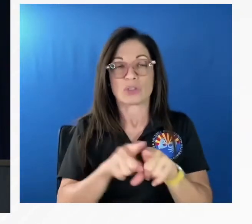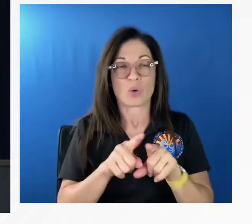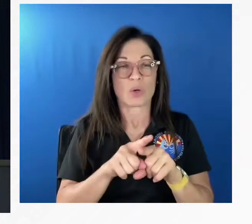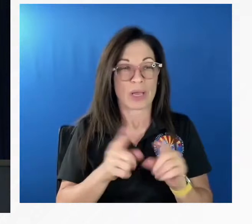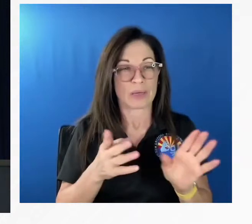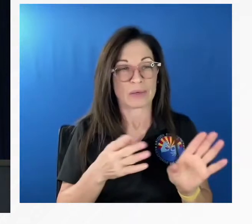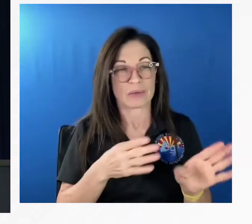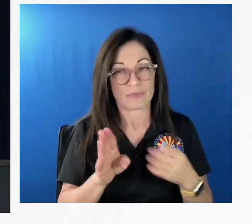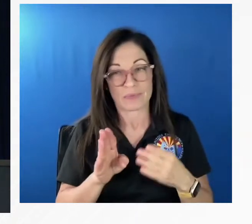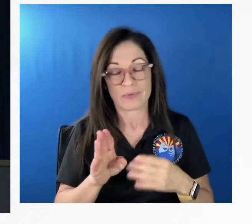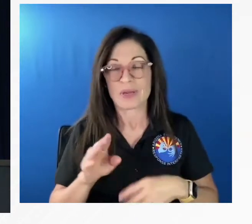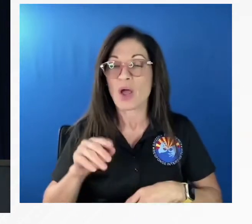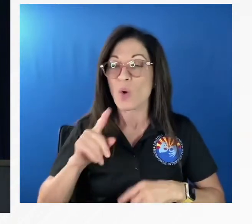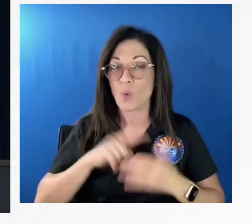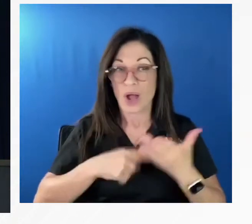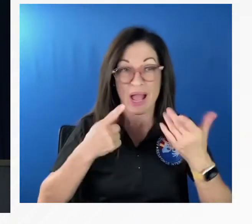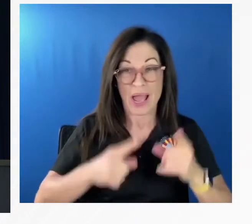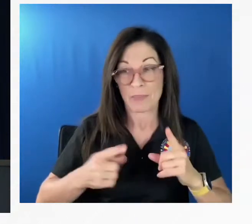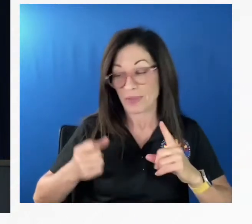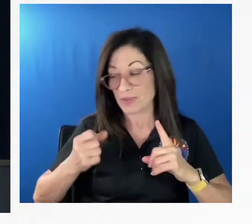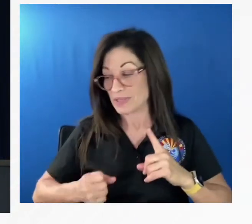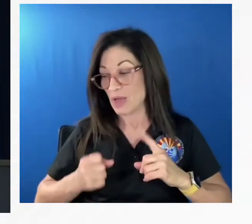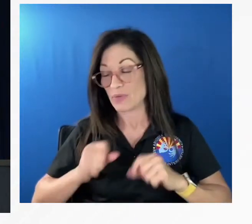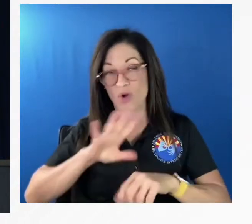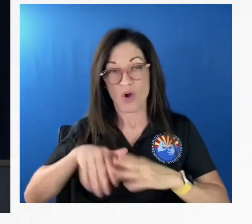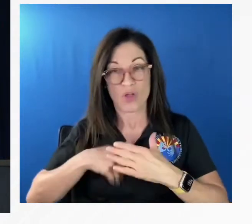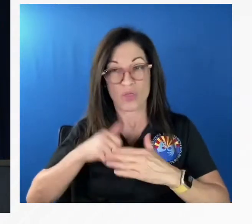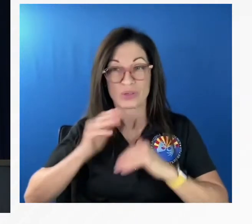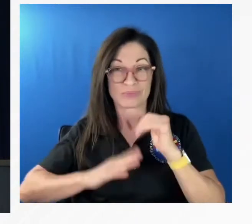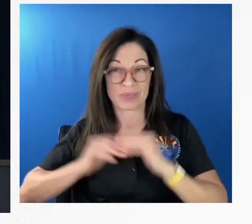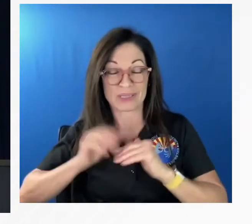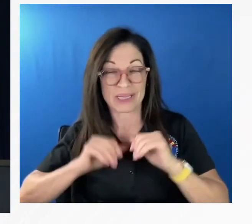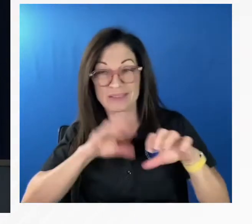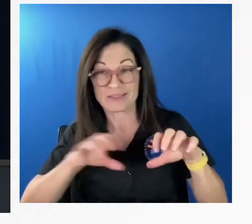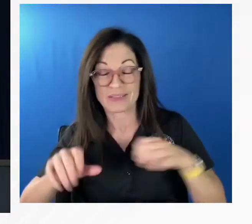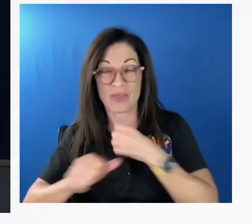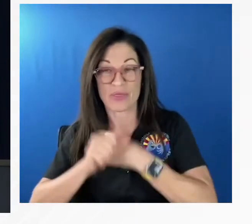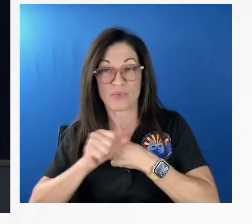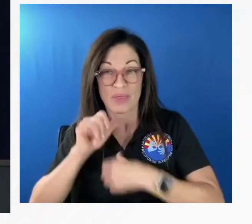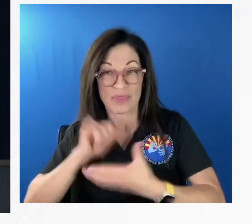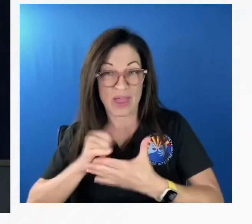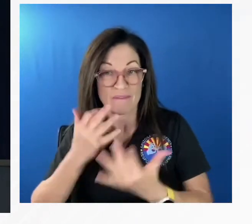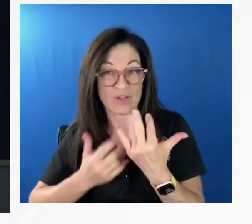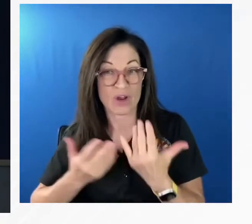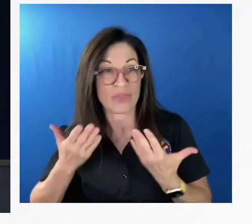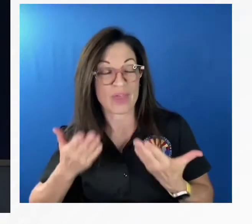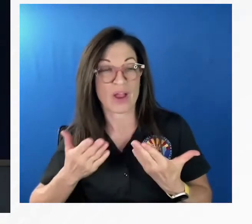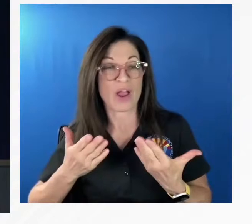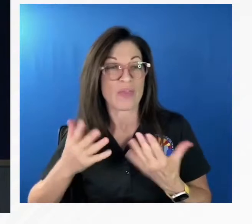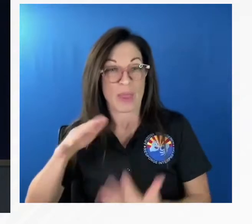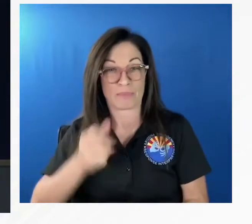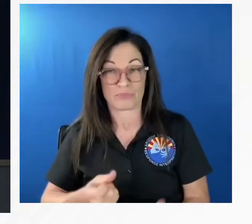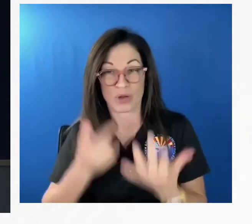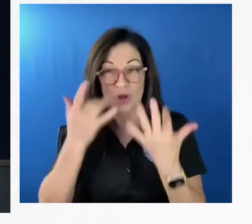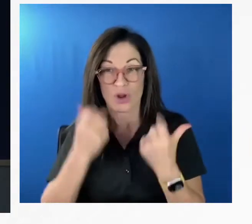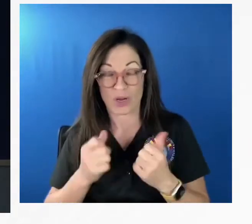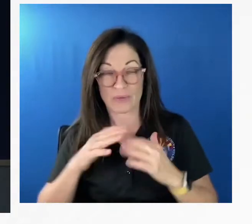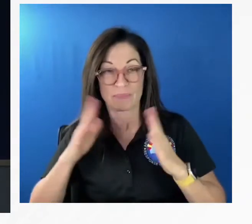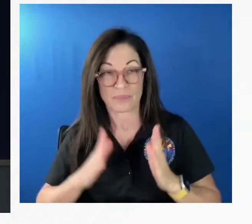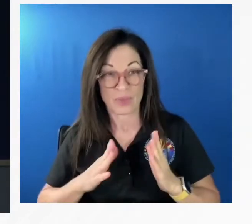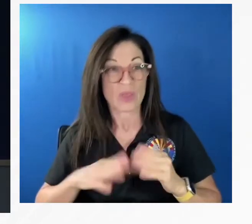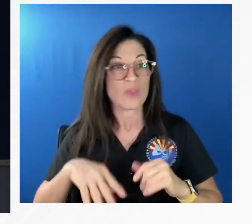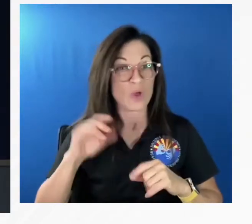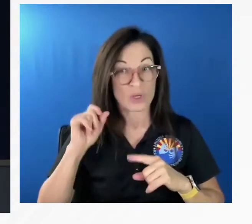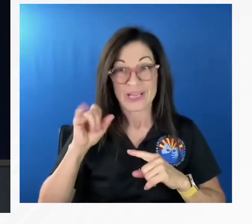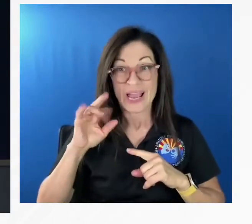what's happened down south with all those structure threats, with those fires down there and structures being lost, those air tankers get sent to that over